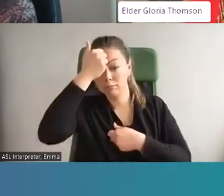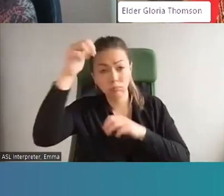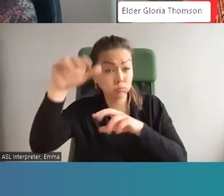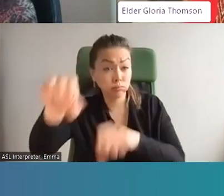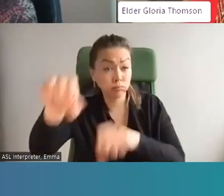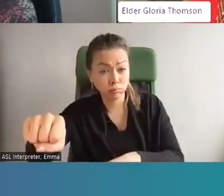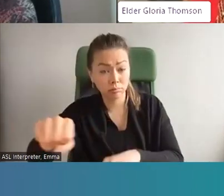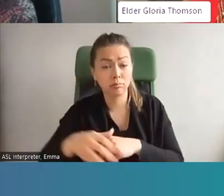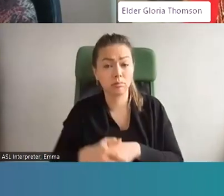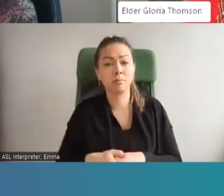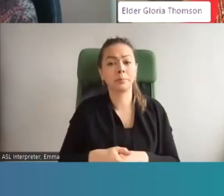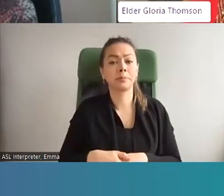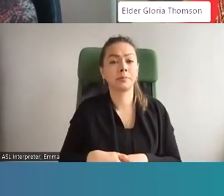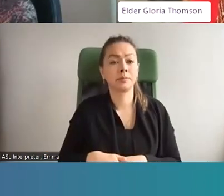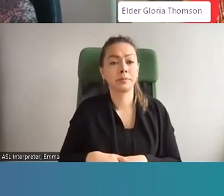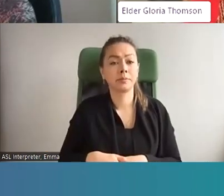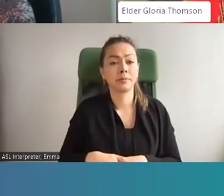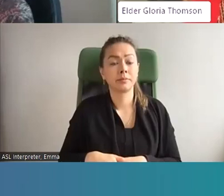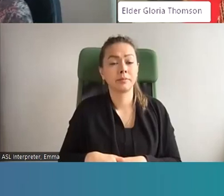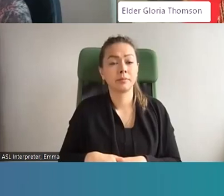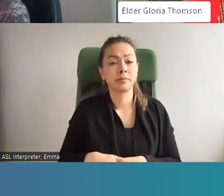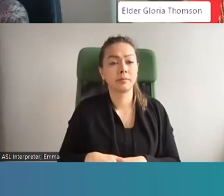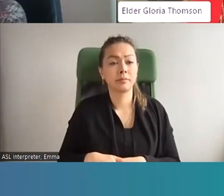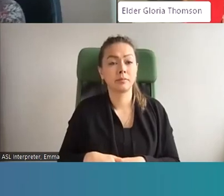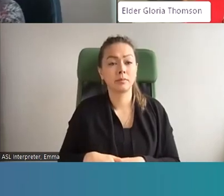They would actually pick a place